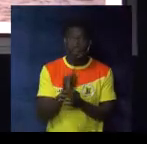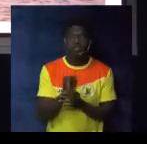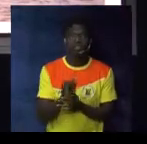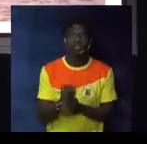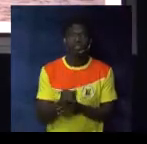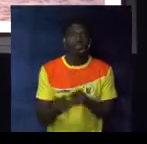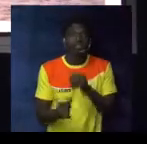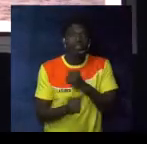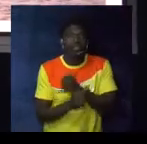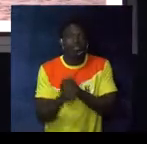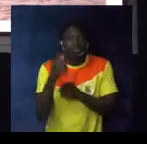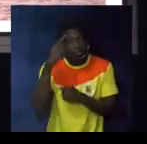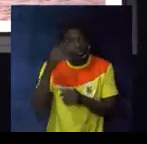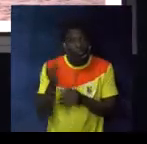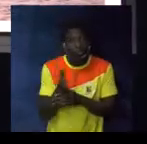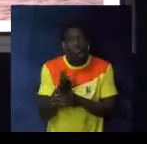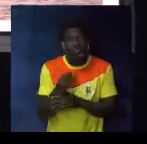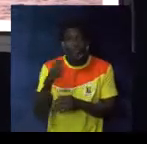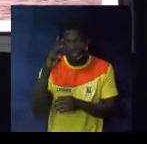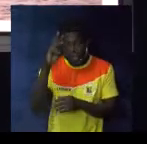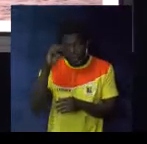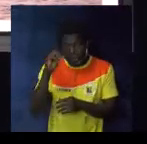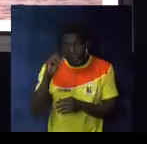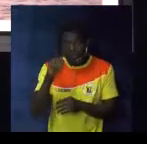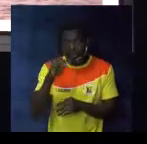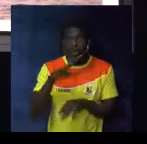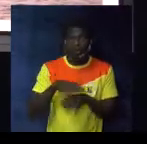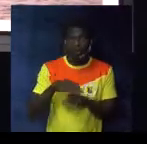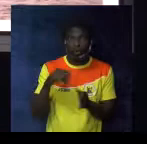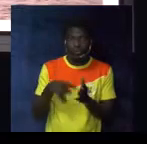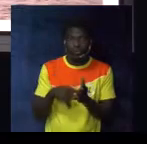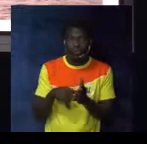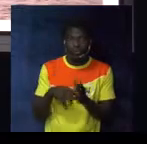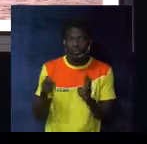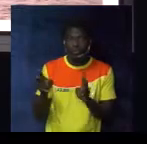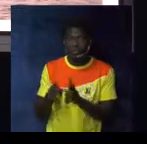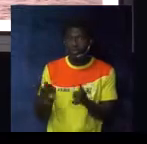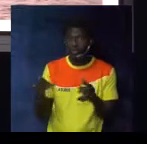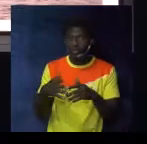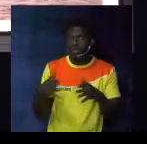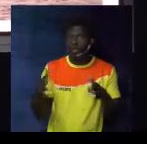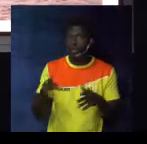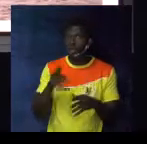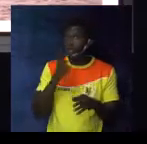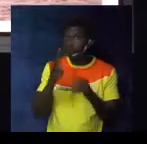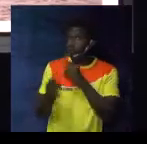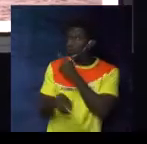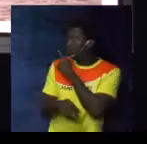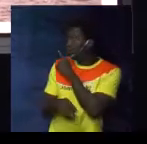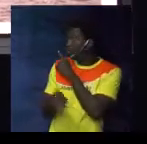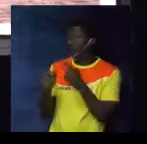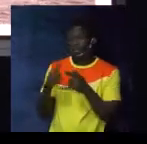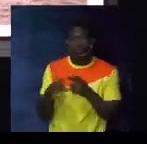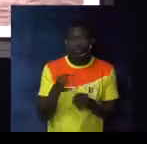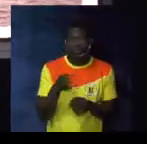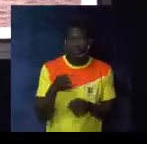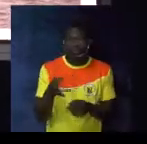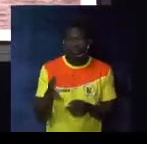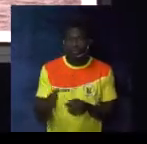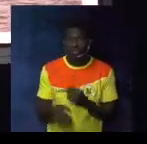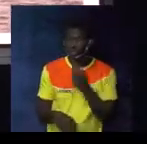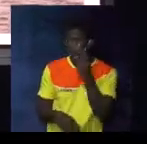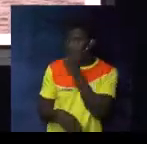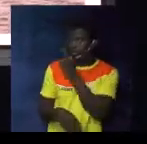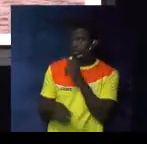even too dangerous for fishermen on this very large, on this very water to